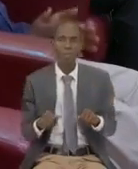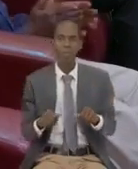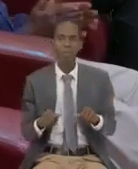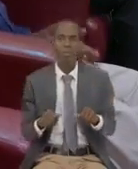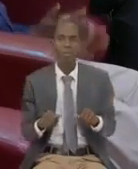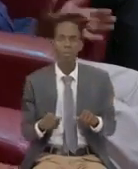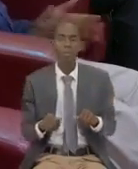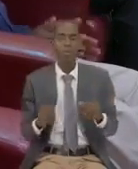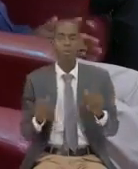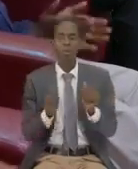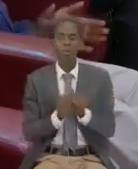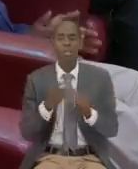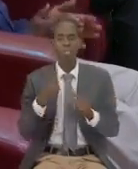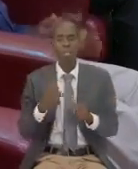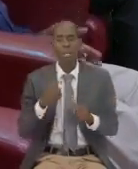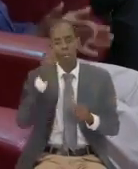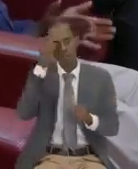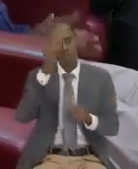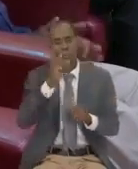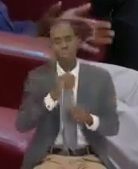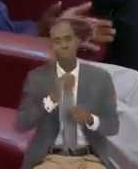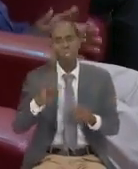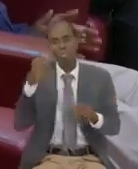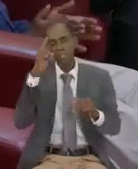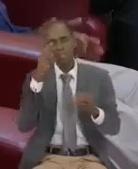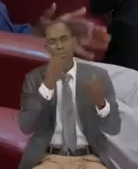nothing impossible.